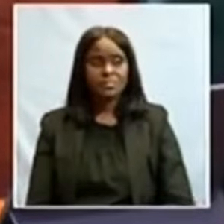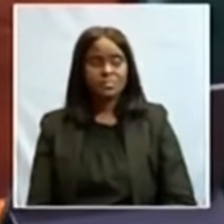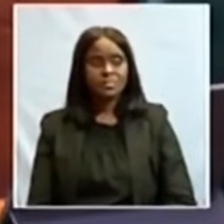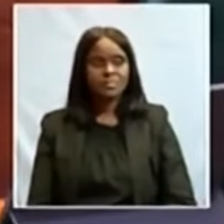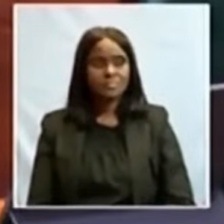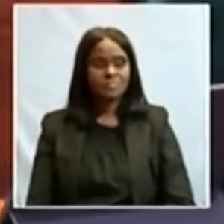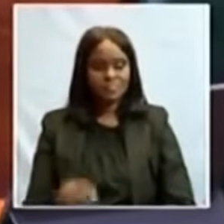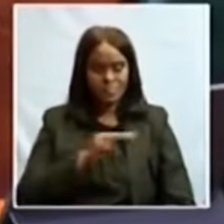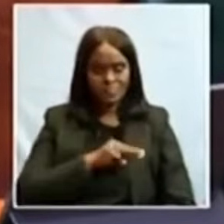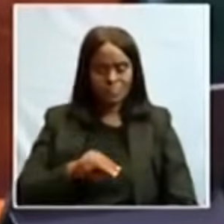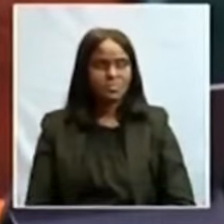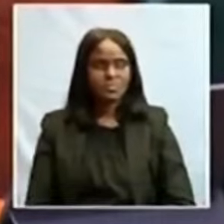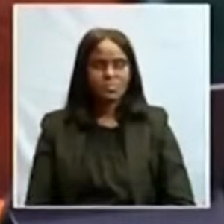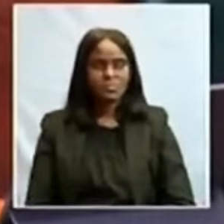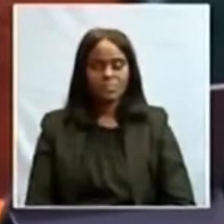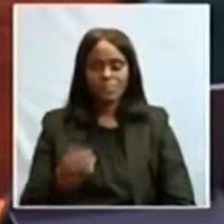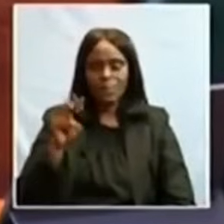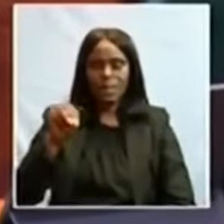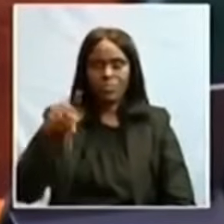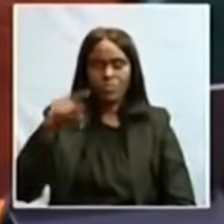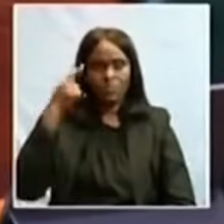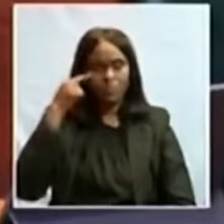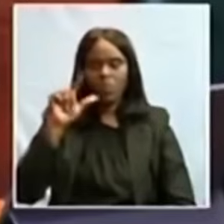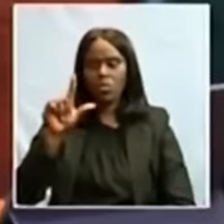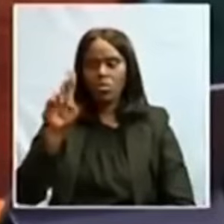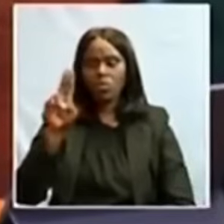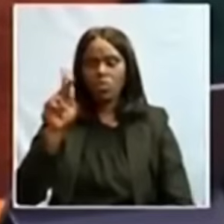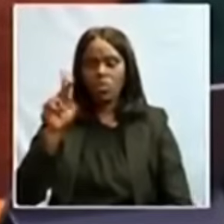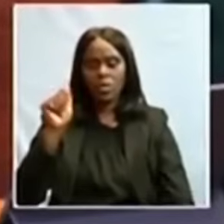Honorable members are now free to ask questions.